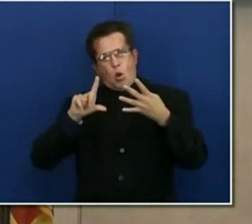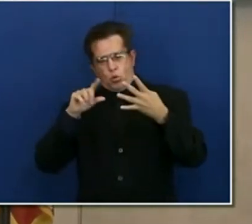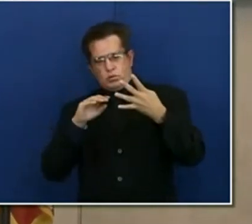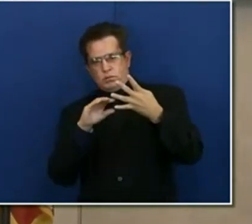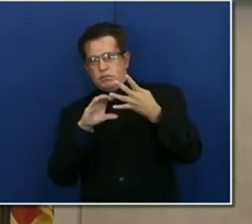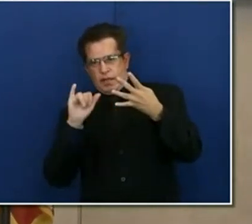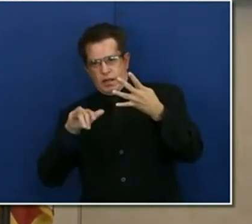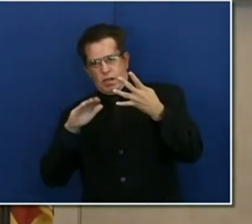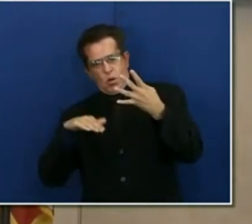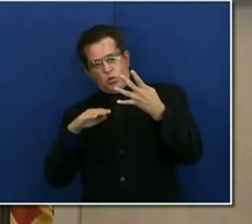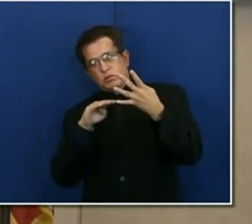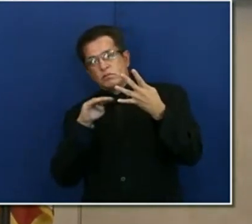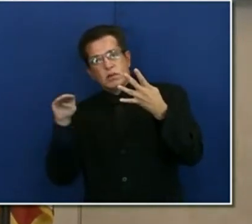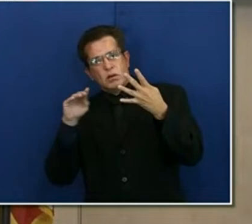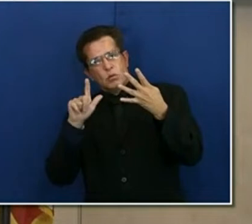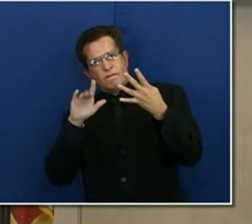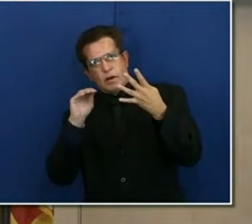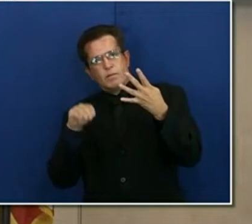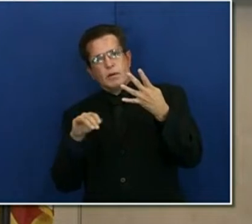decreased